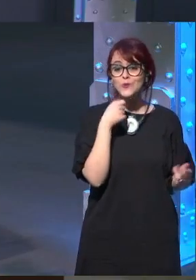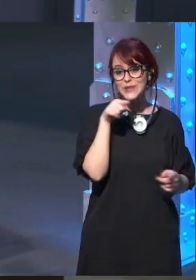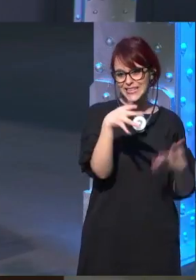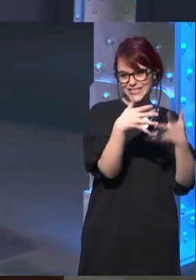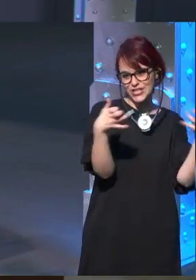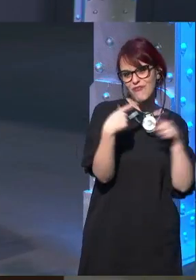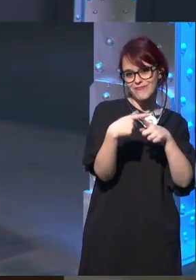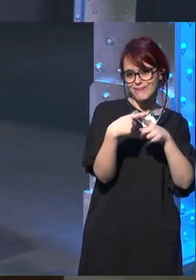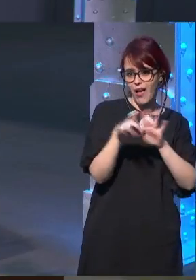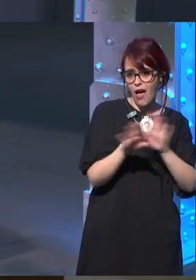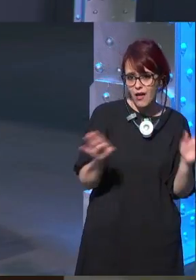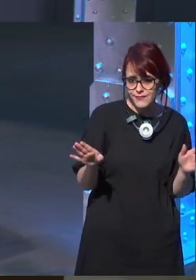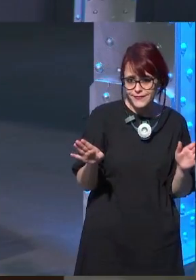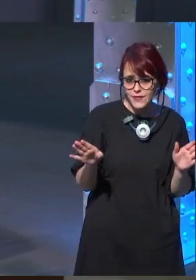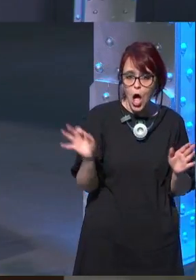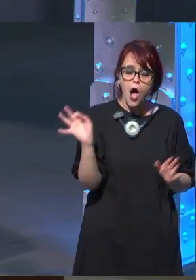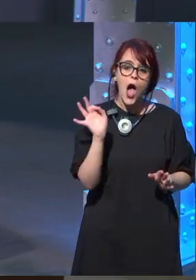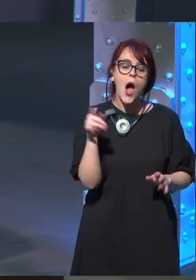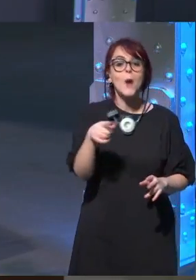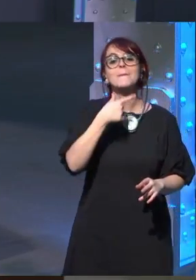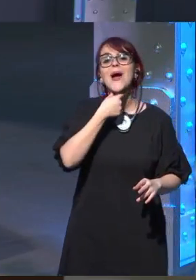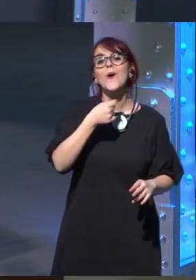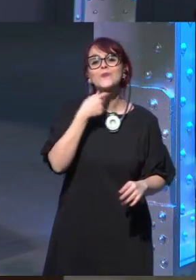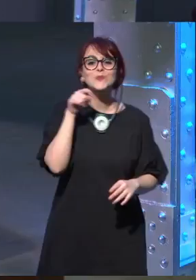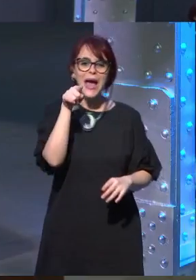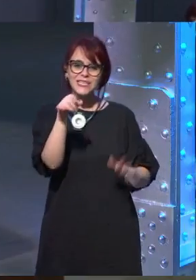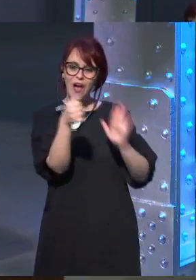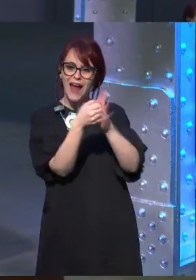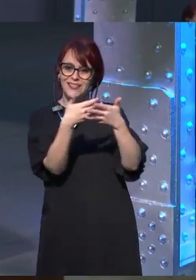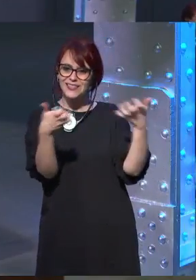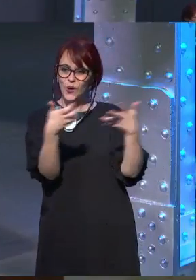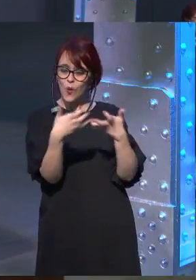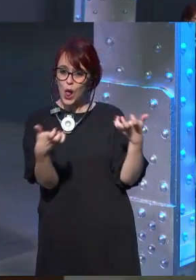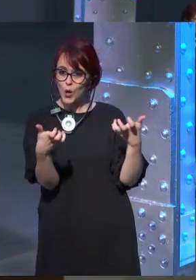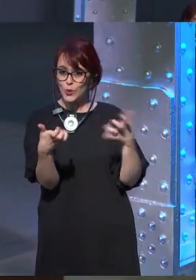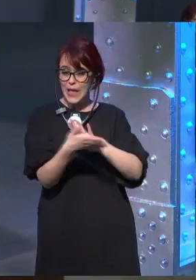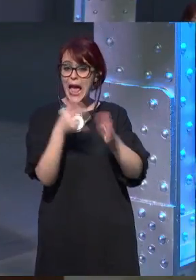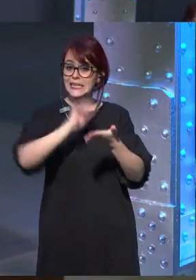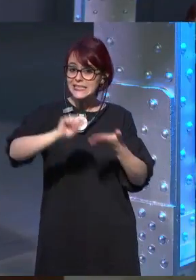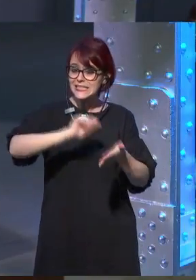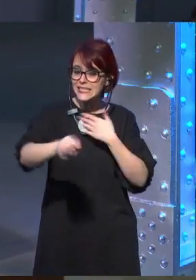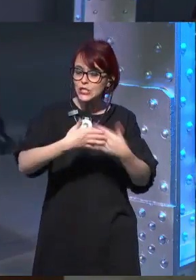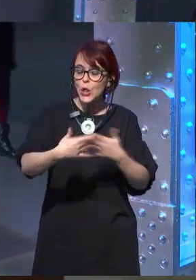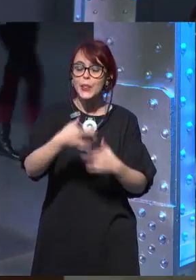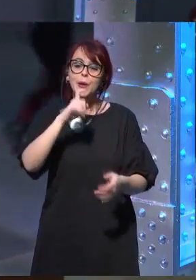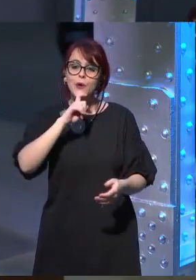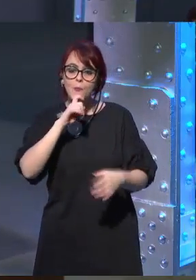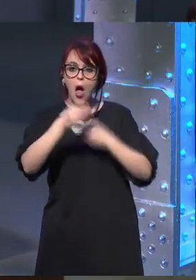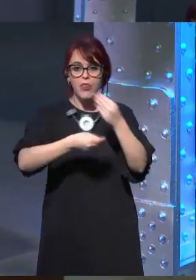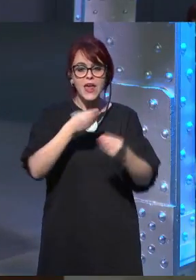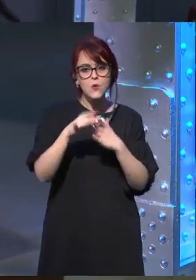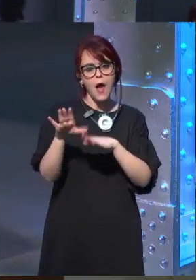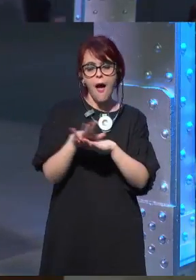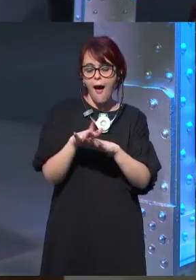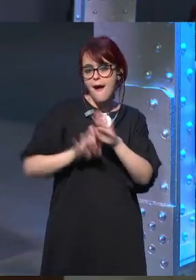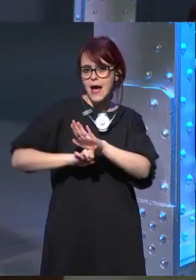you shared. Or, I really like that article that you wrote on how to establish a great career. Would